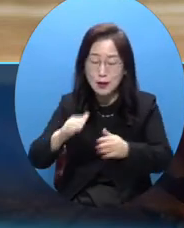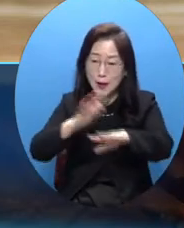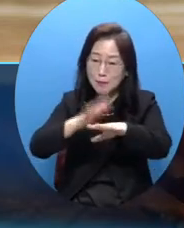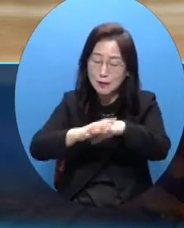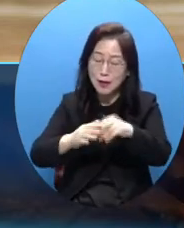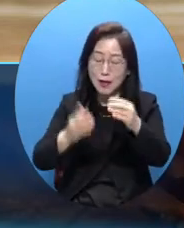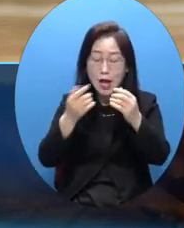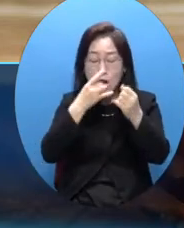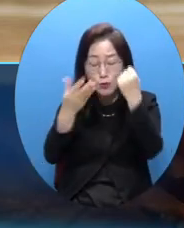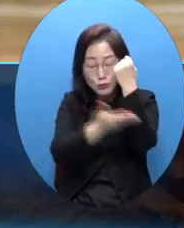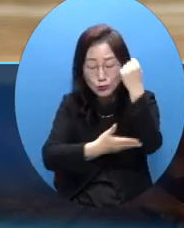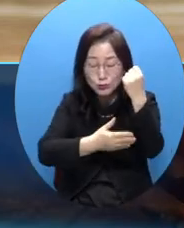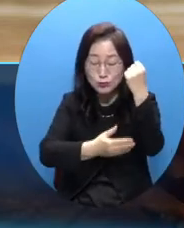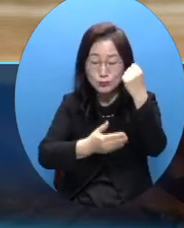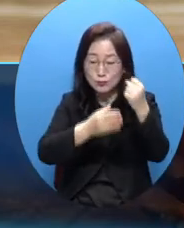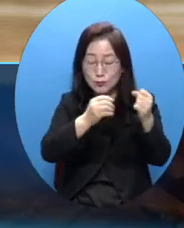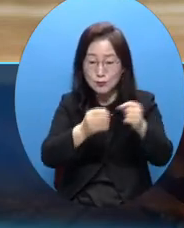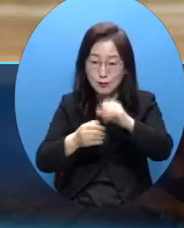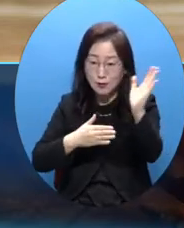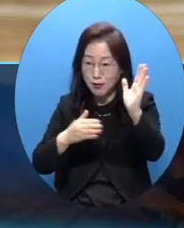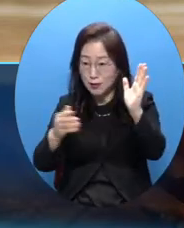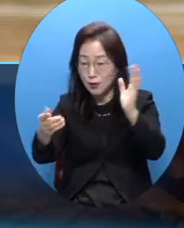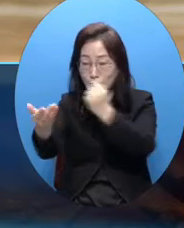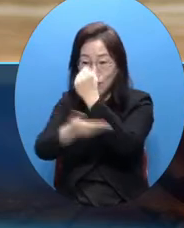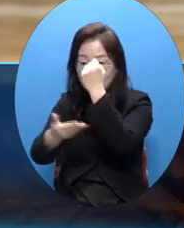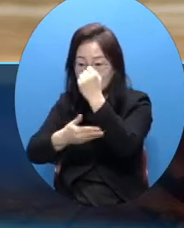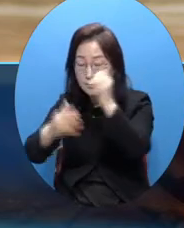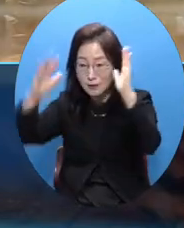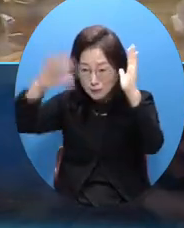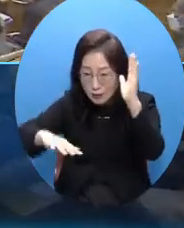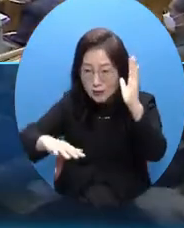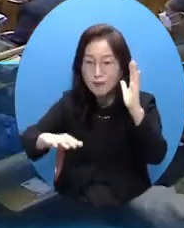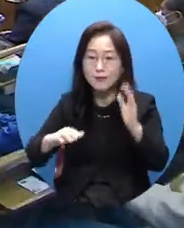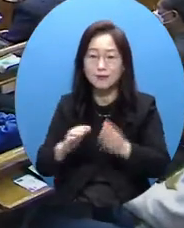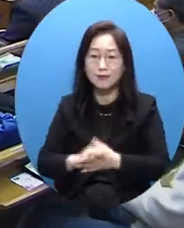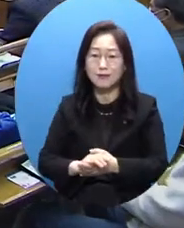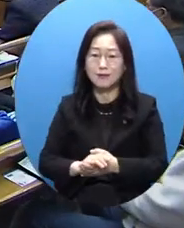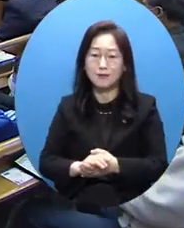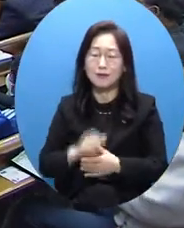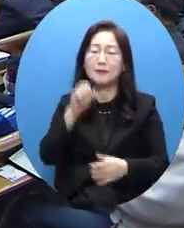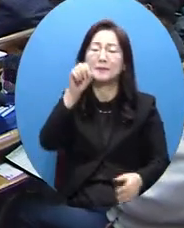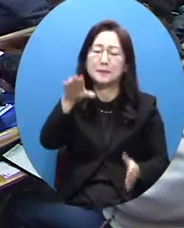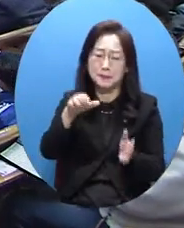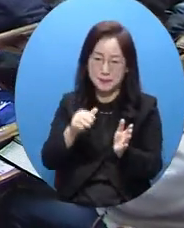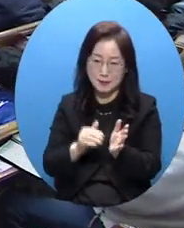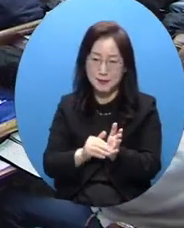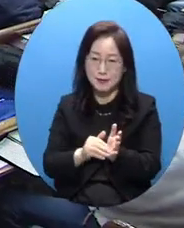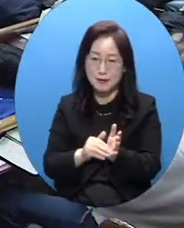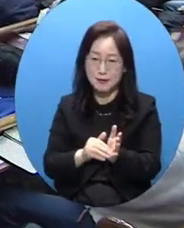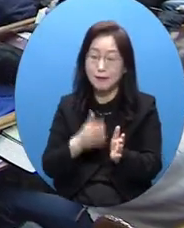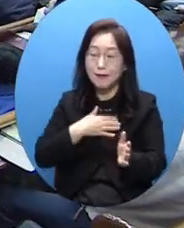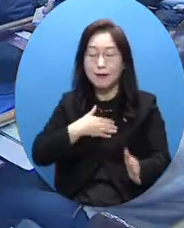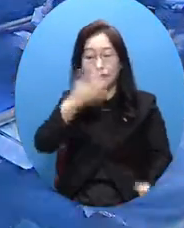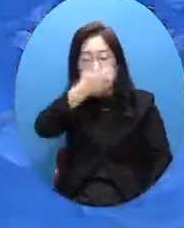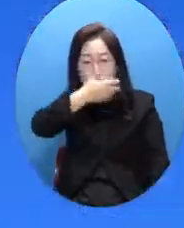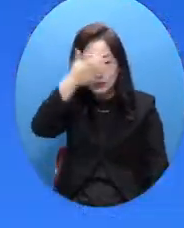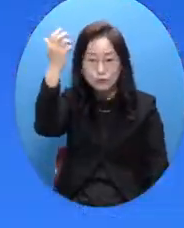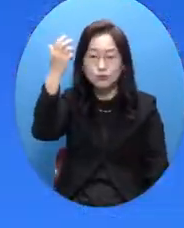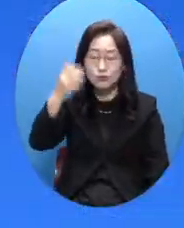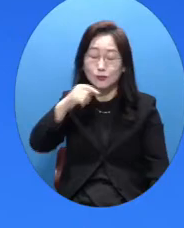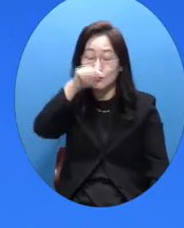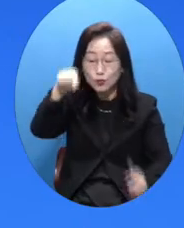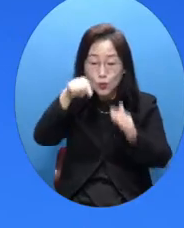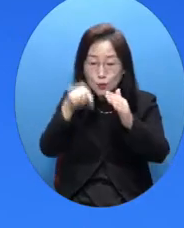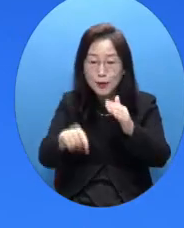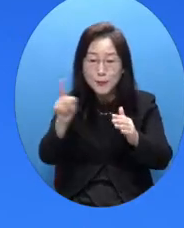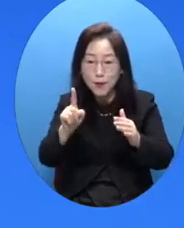to The Stream I had we were binding sheaves of green out in the field when suddenly my ship Frozen stood up right while your shapes gather around mine